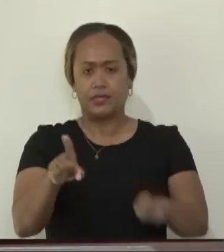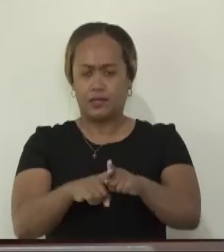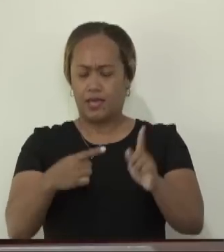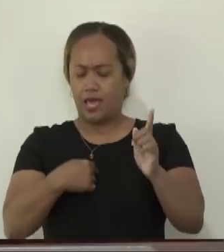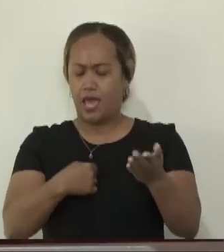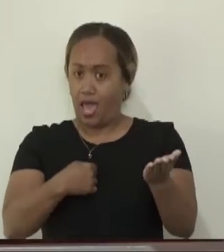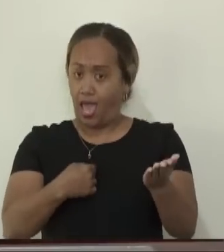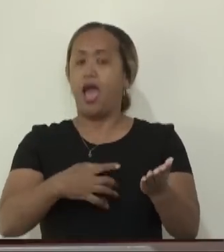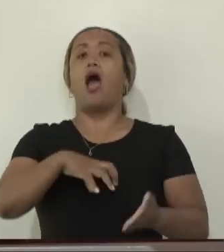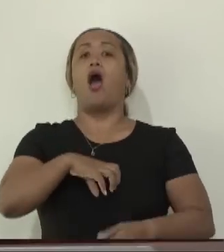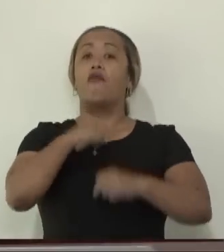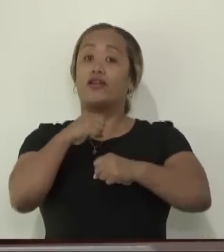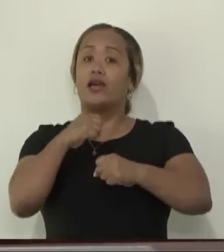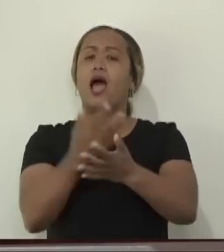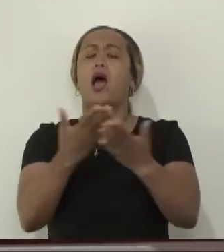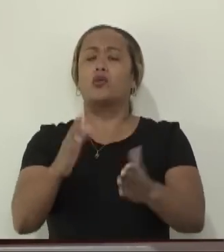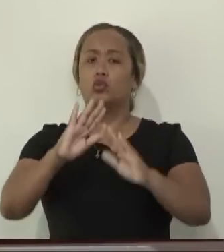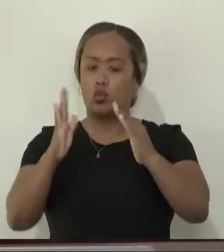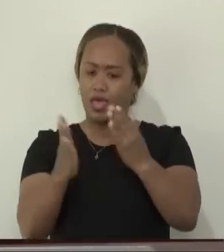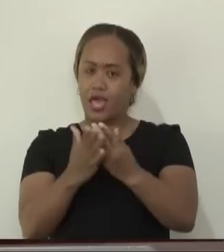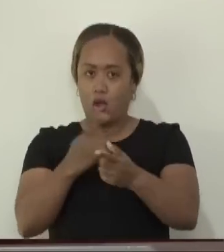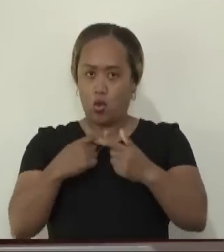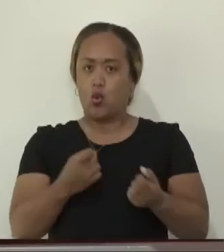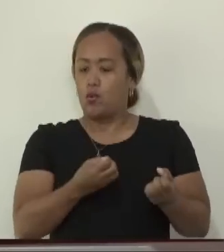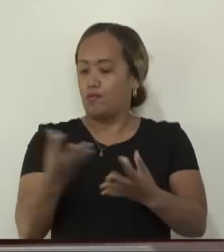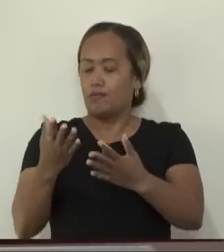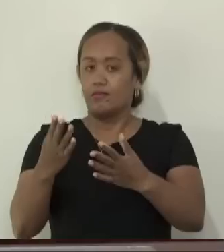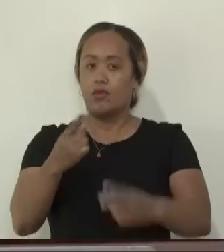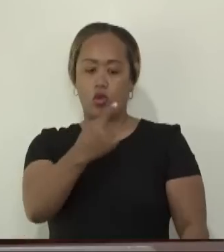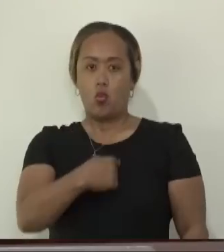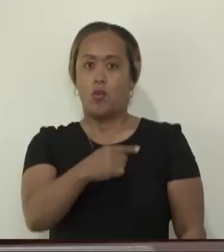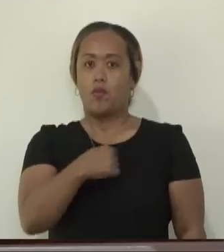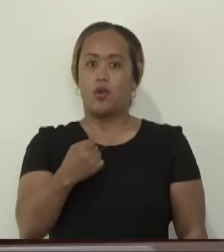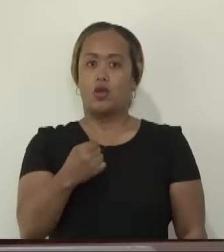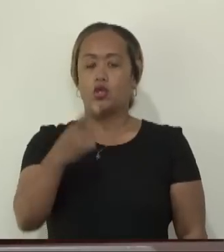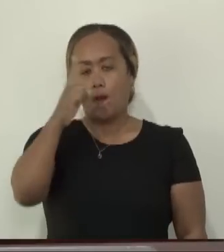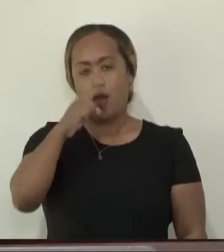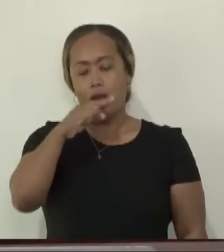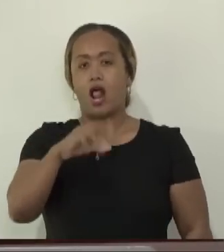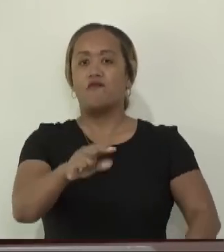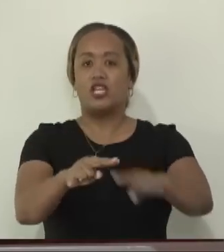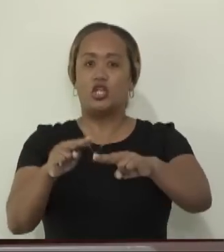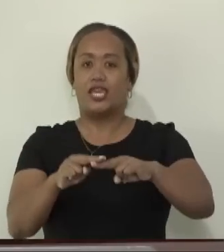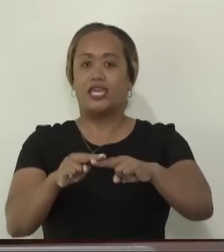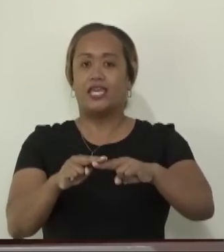confident that together we will deliver our commitments to the people of